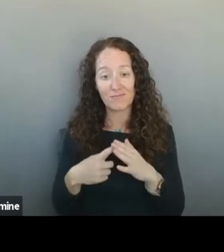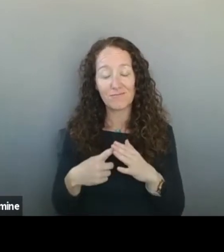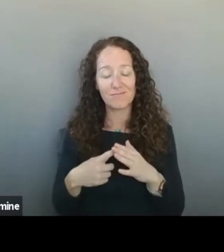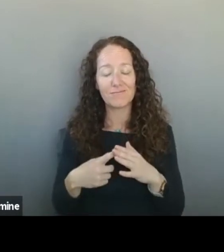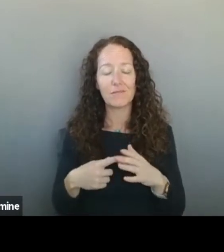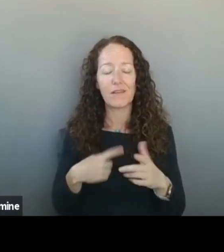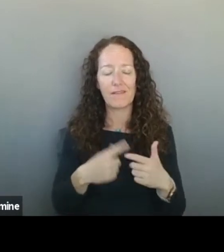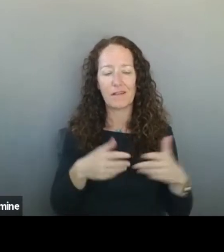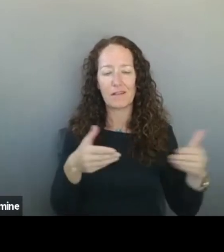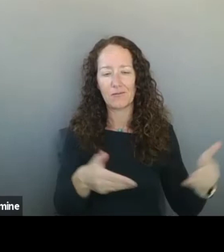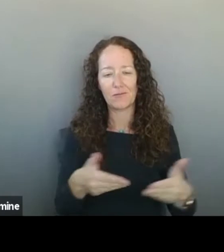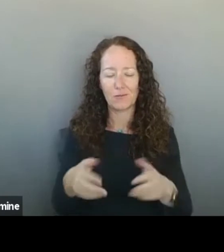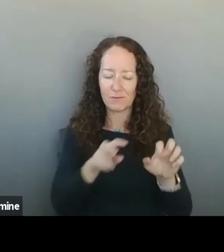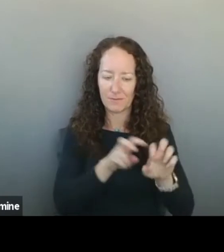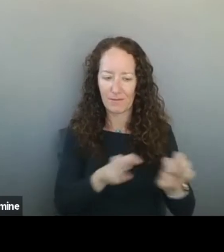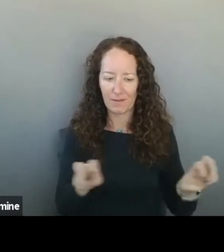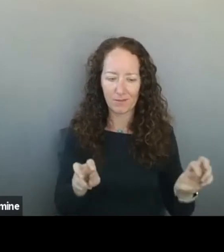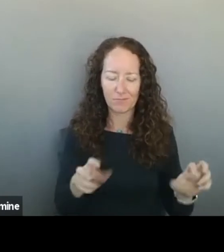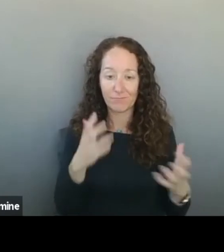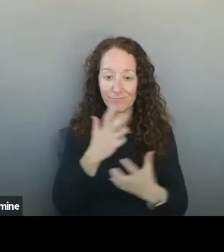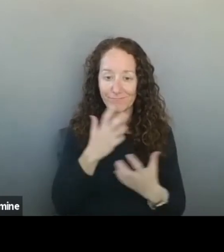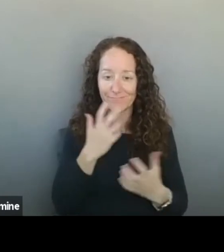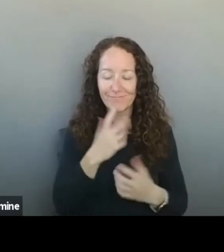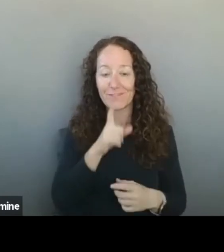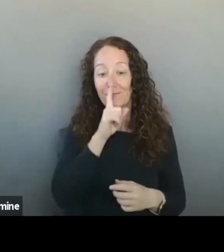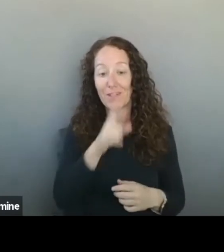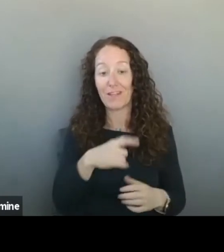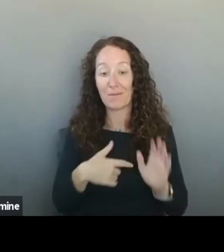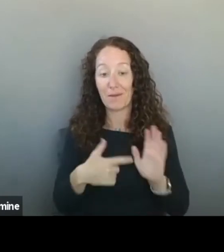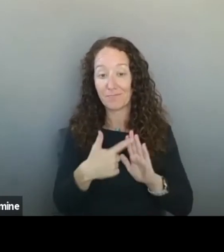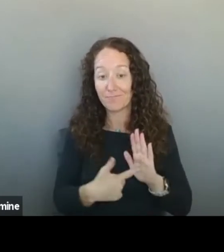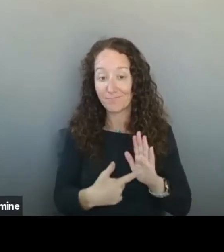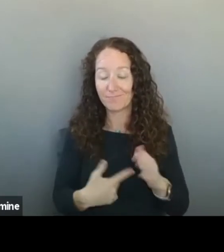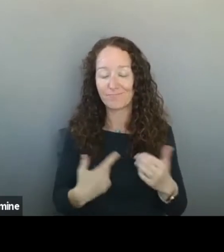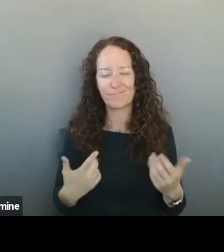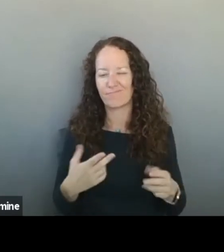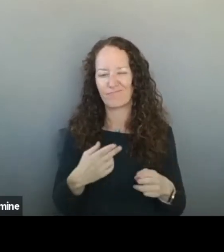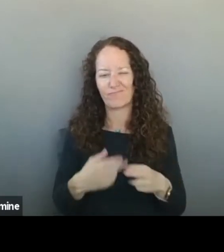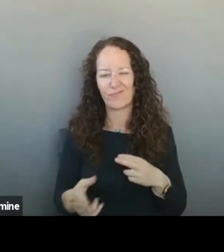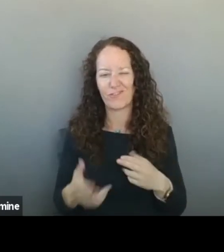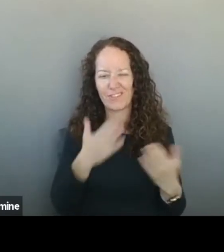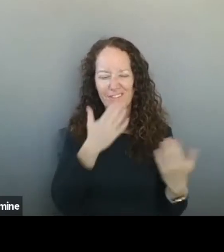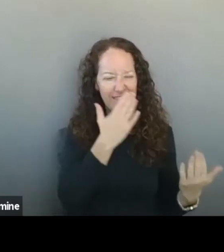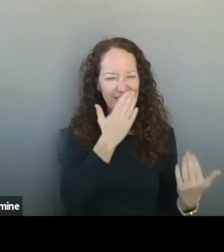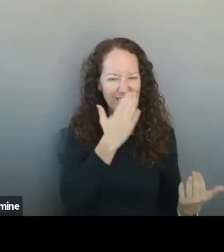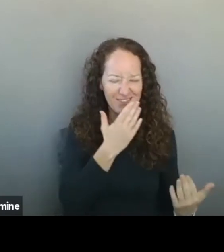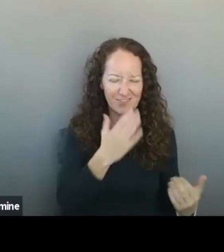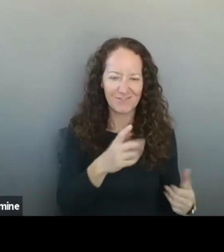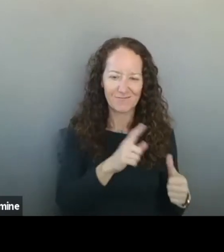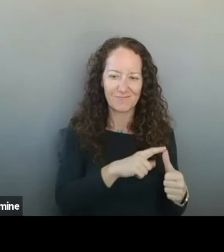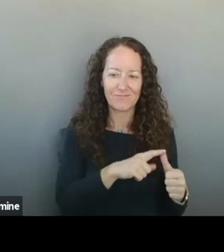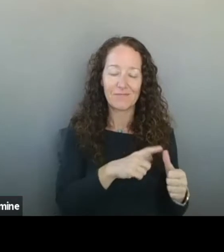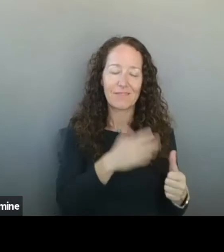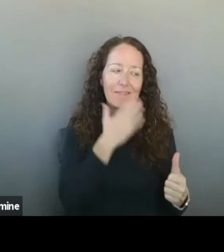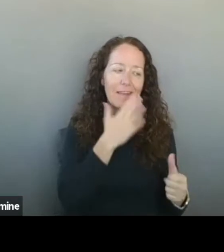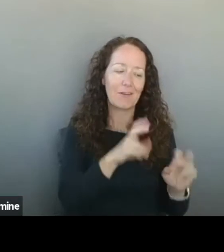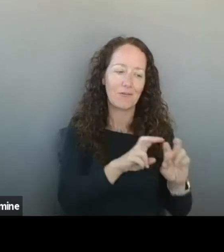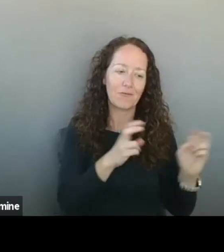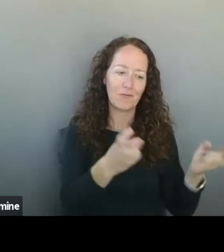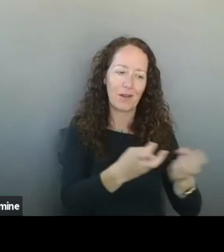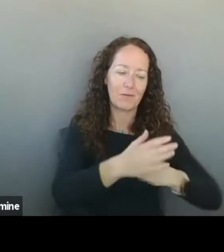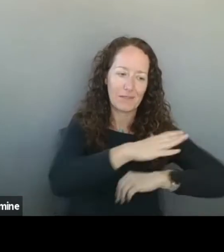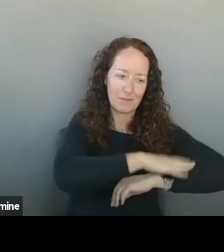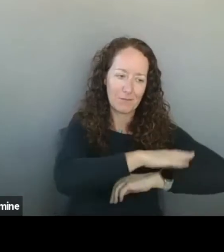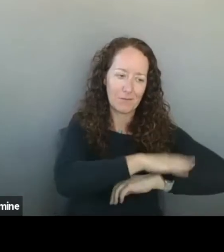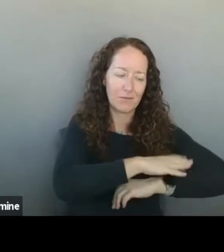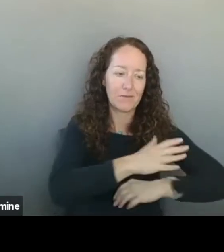our amazing panel. Actually, my housekeeping is just a couple of quick thank yous. Firstly, thank you to the Roundtable for